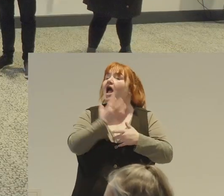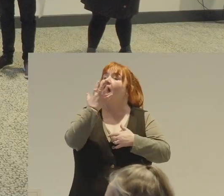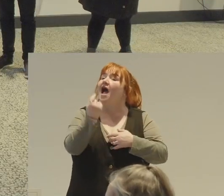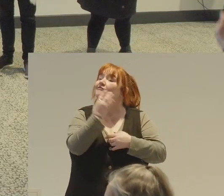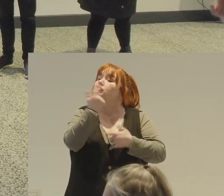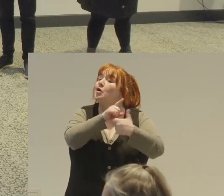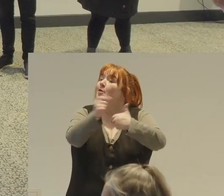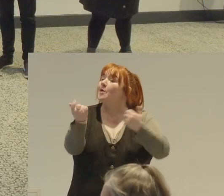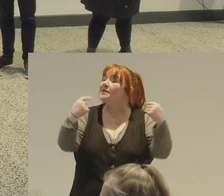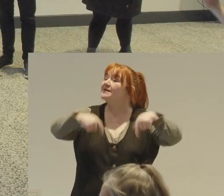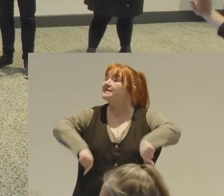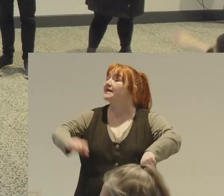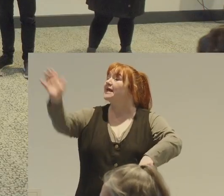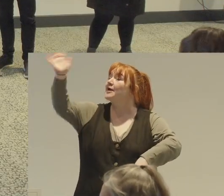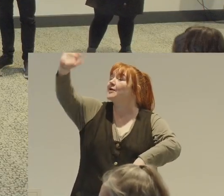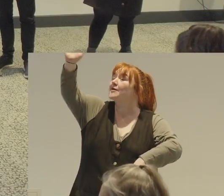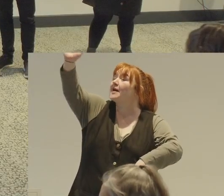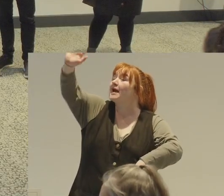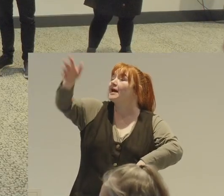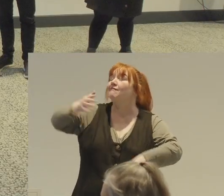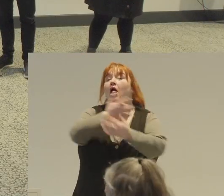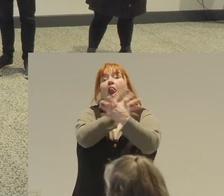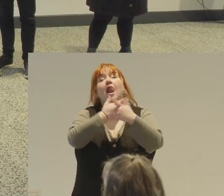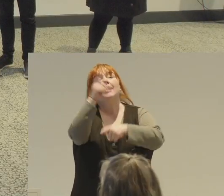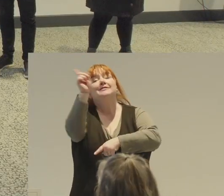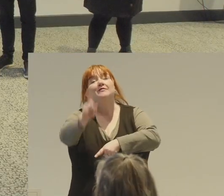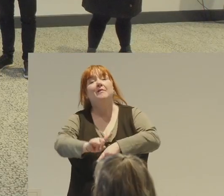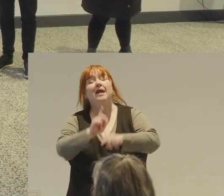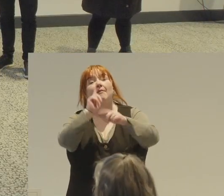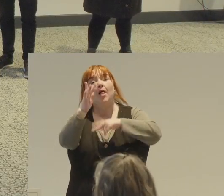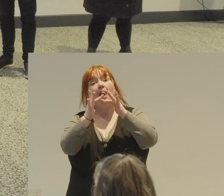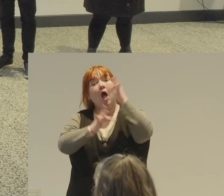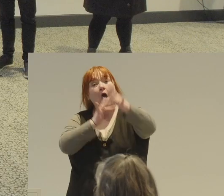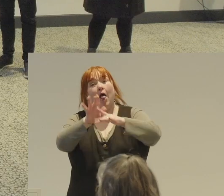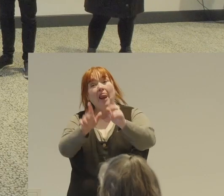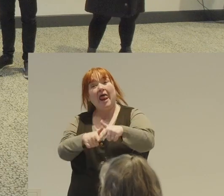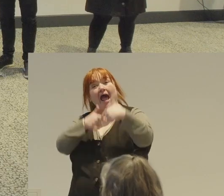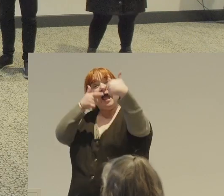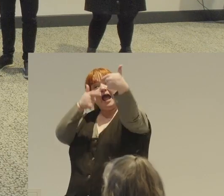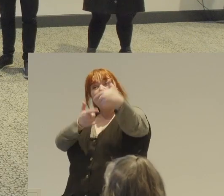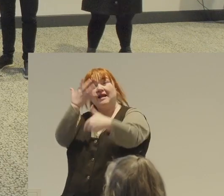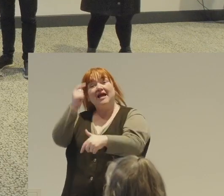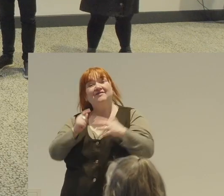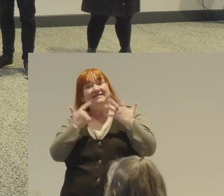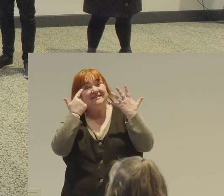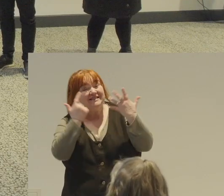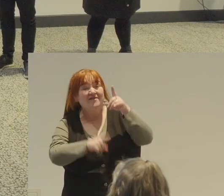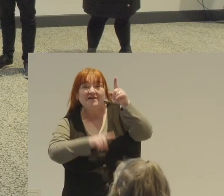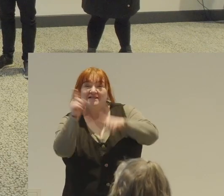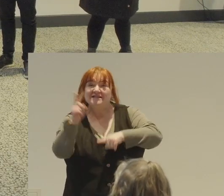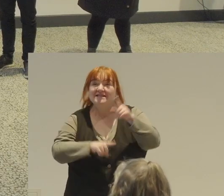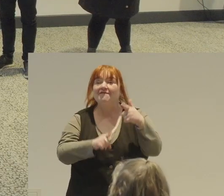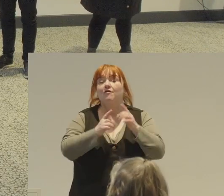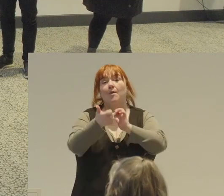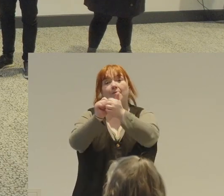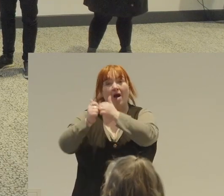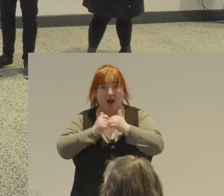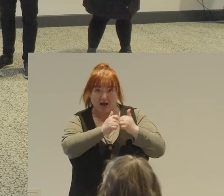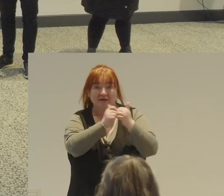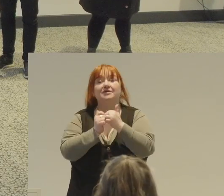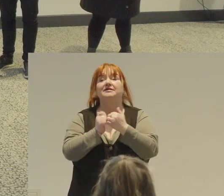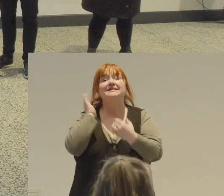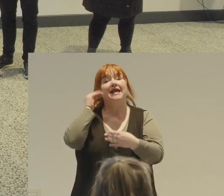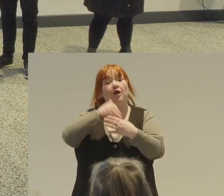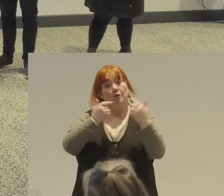Woo! And lots of people watching online as well, with 7 venue partners as well, including the Lowry, of which one of those venues too.